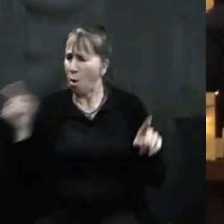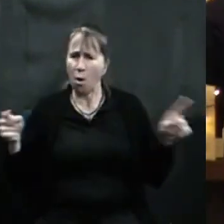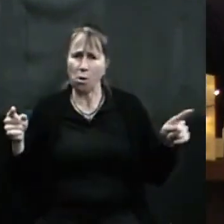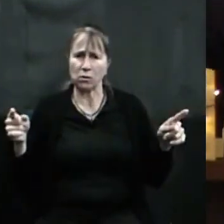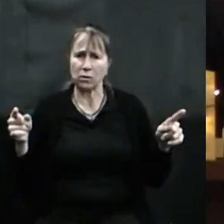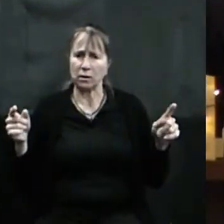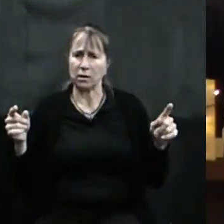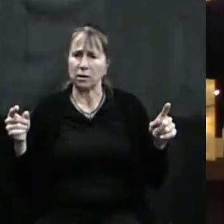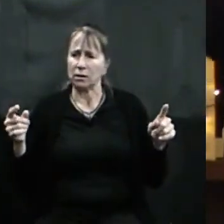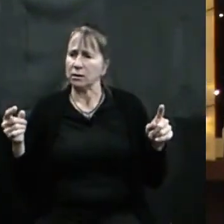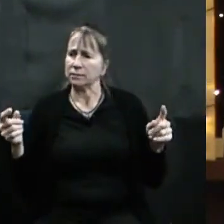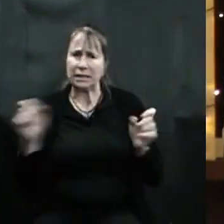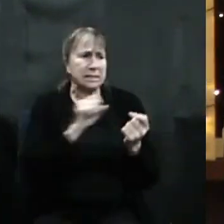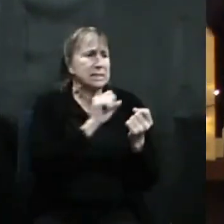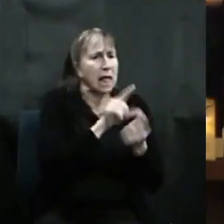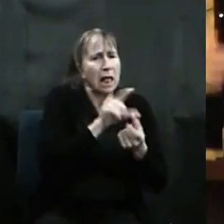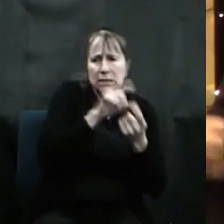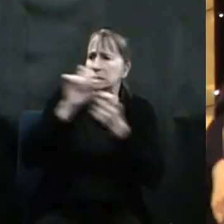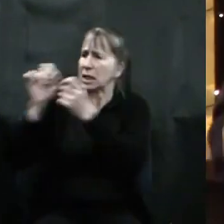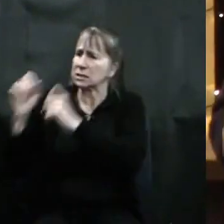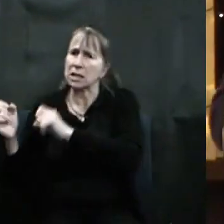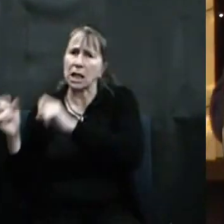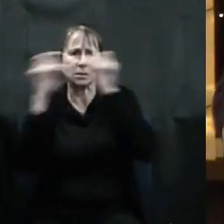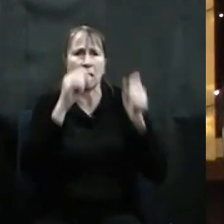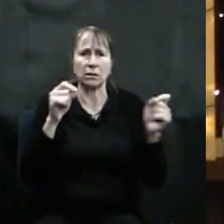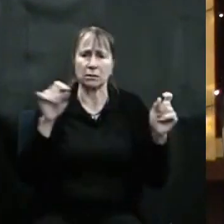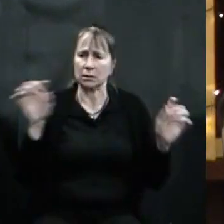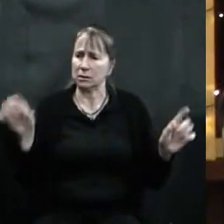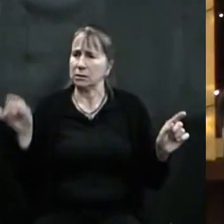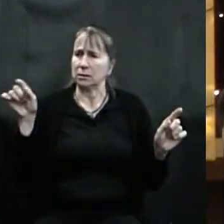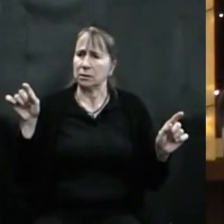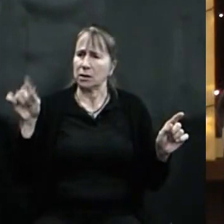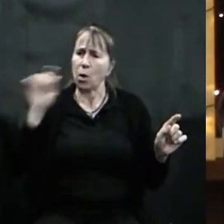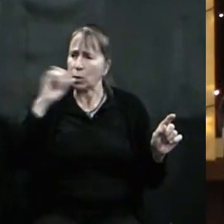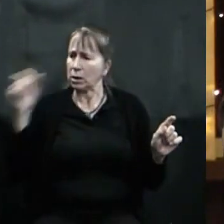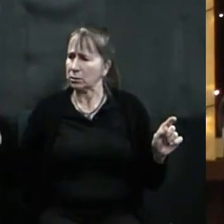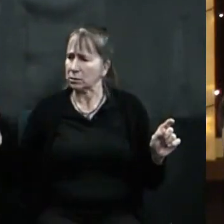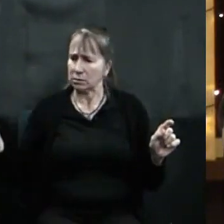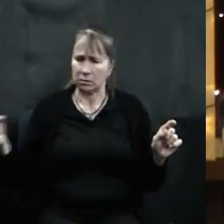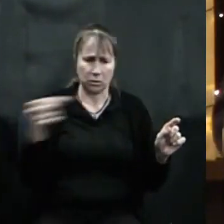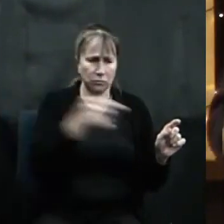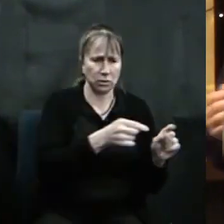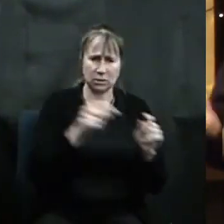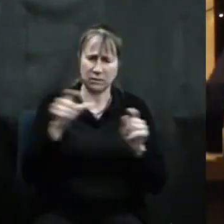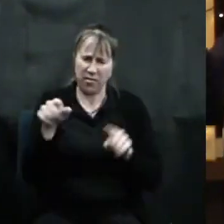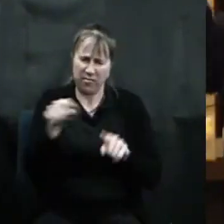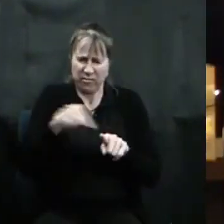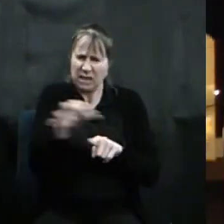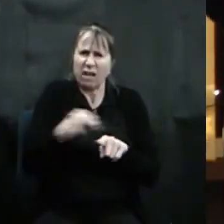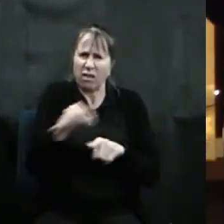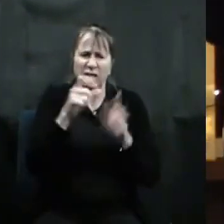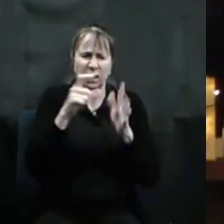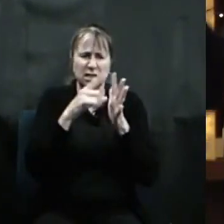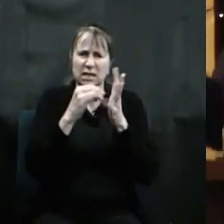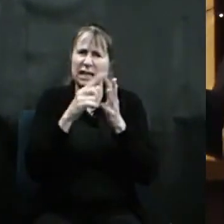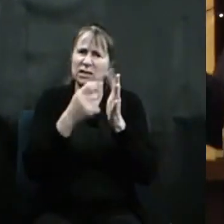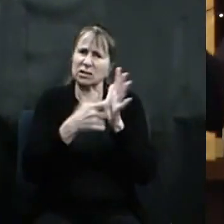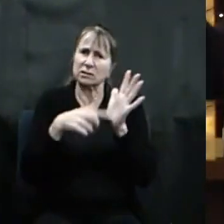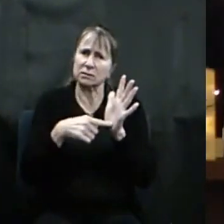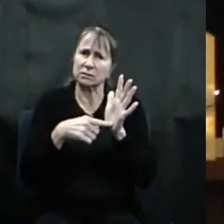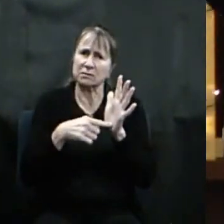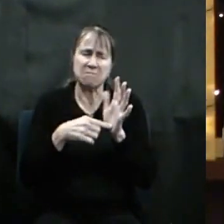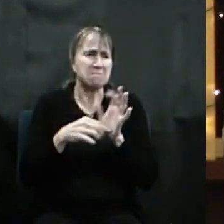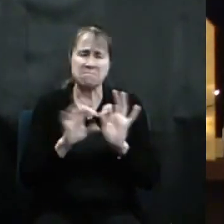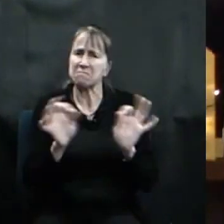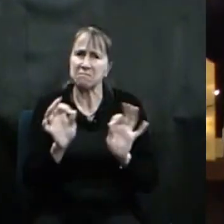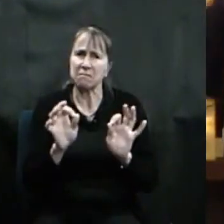their trade, they wouldn't go straight across through the desert. That would be silly. So what you would do is you'd go round the Fertile Crescent and